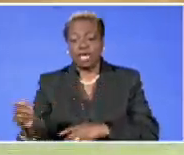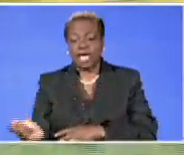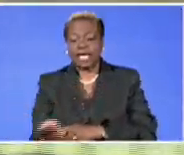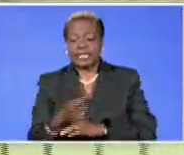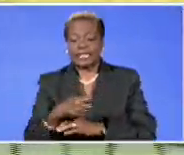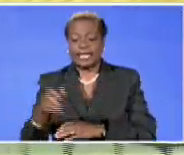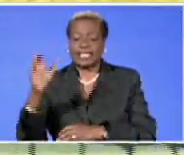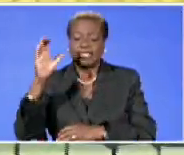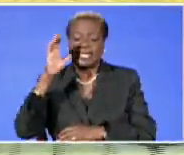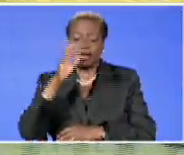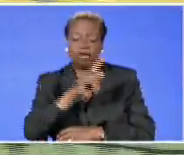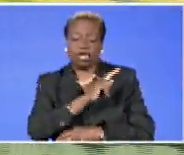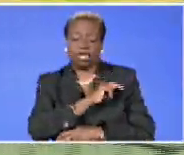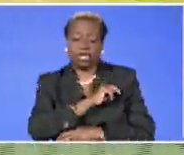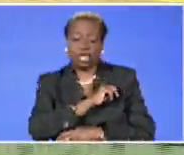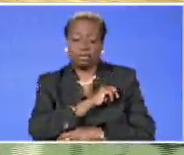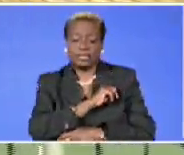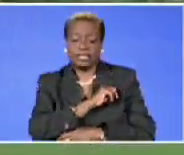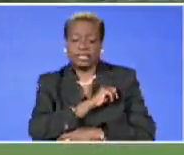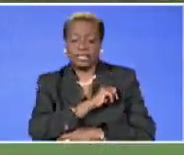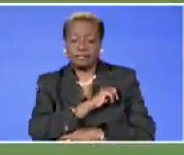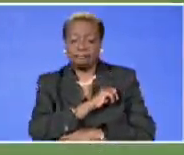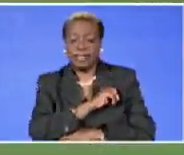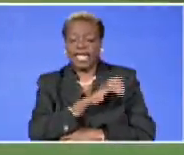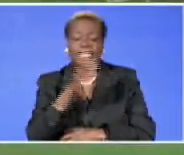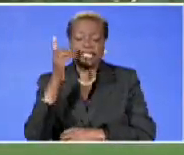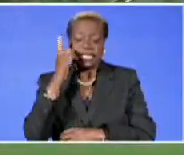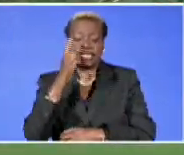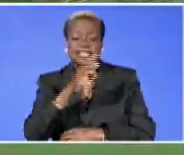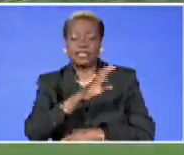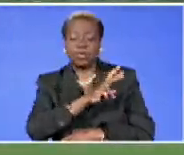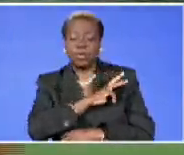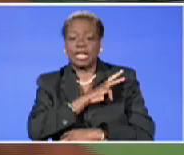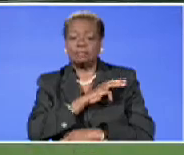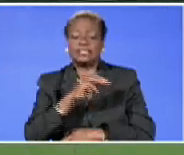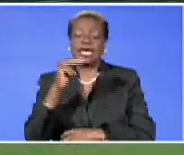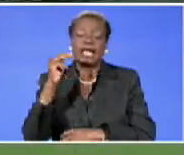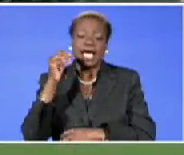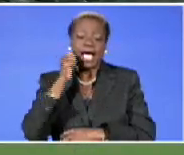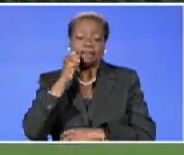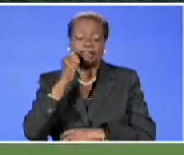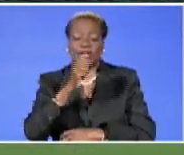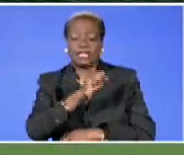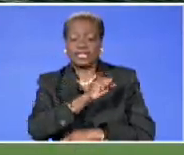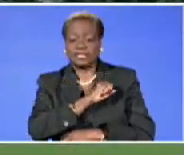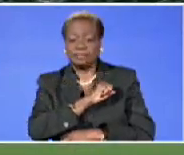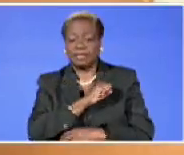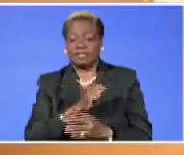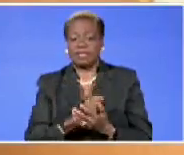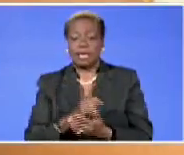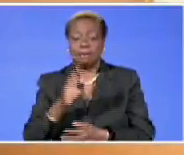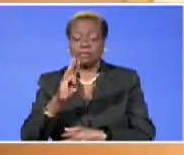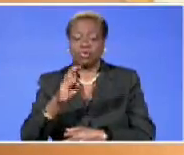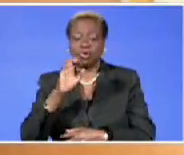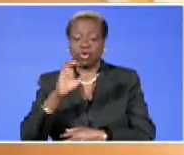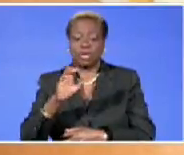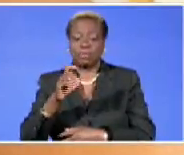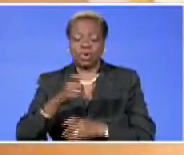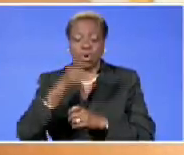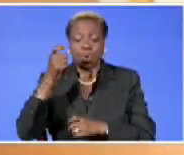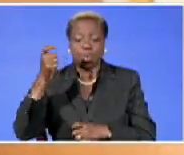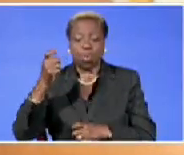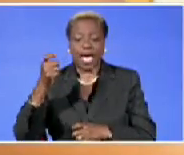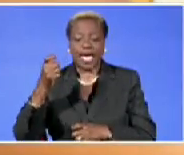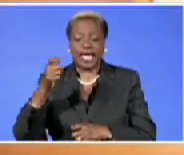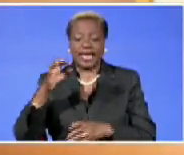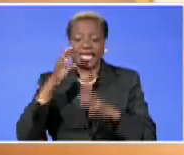Sierra Donaldson in her sophomore season with the Lee Flames. Africa Smith also in her second year with the Bethune-Cookman Wildcats. College has been good, but it's